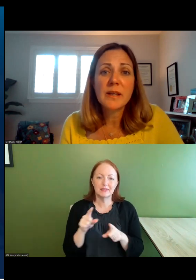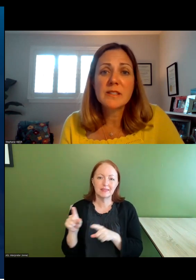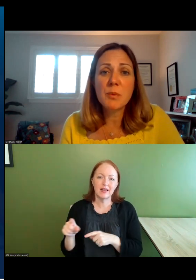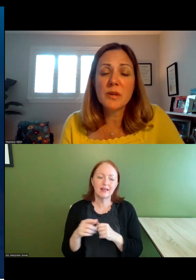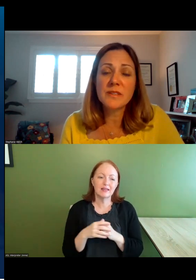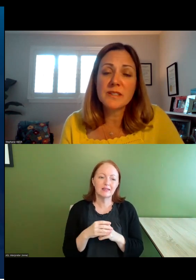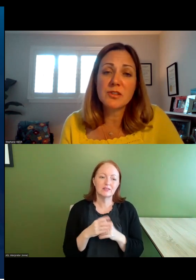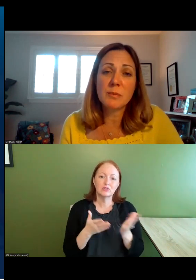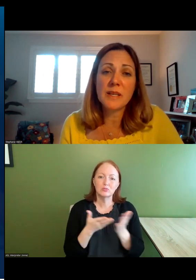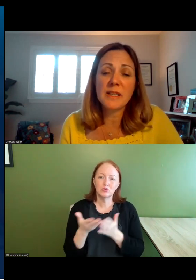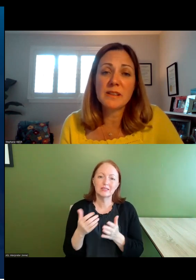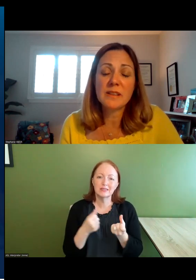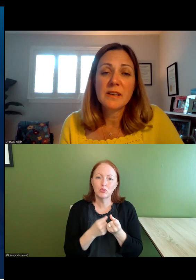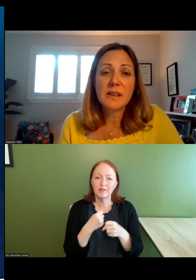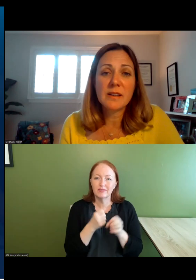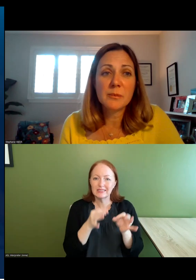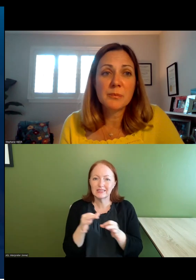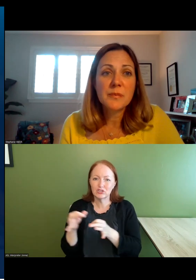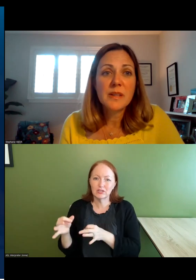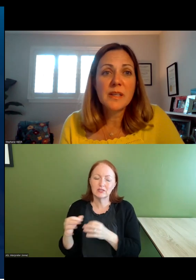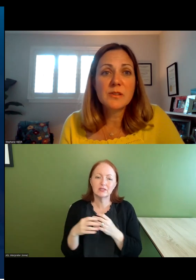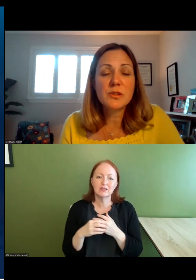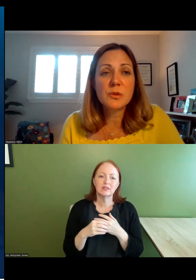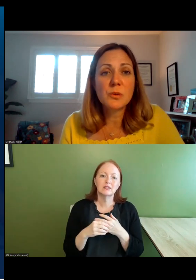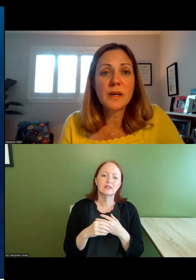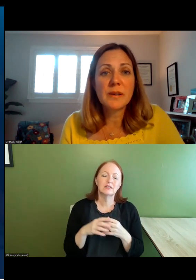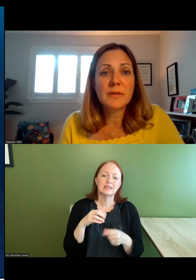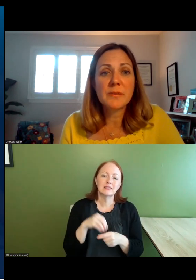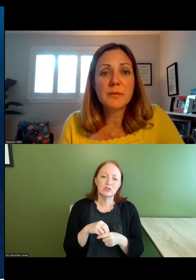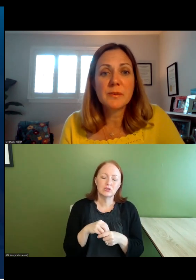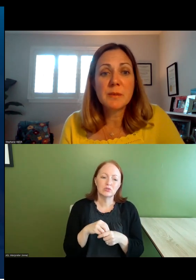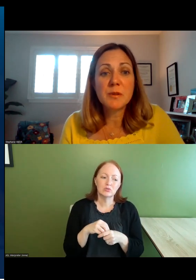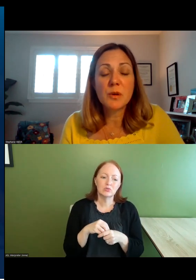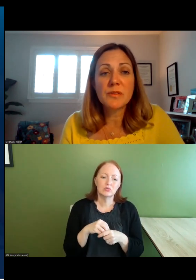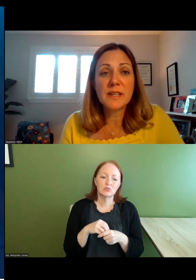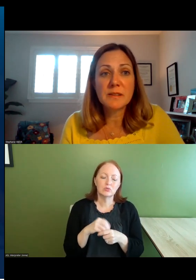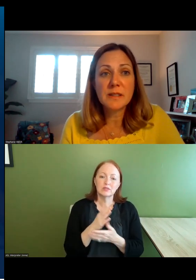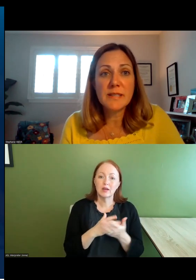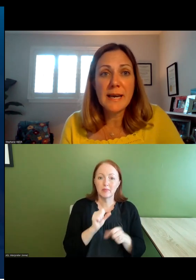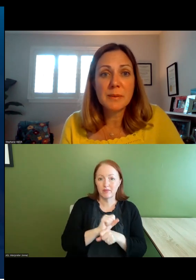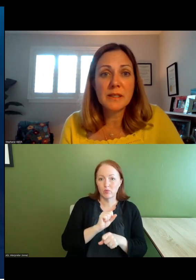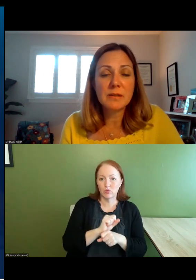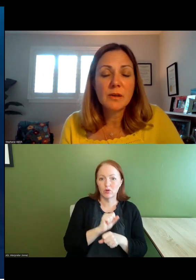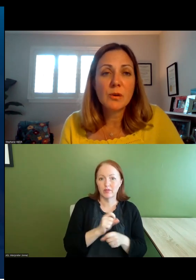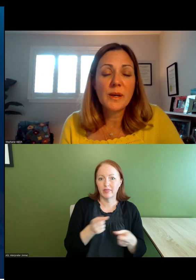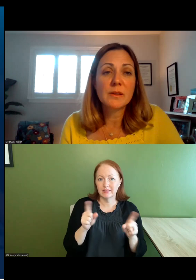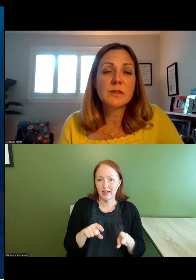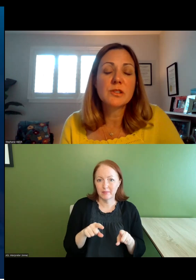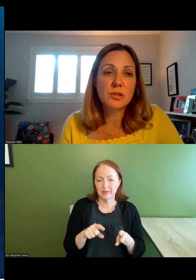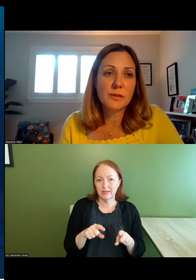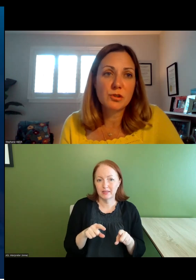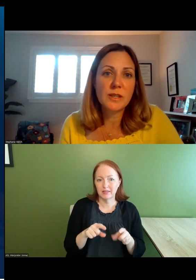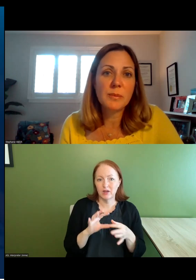bring supportive decision-making into some of the work that is happening